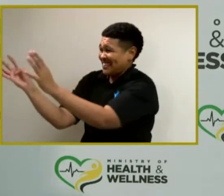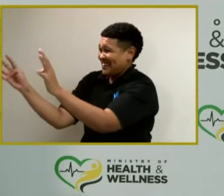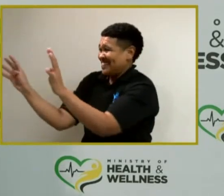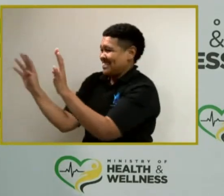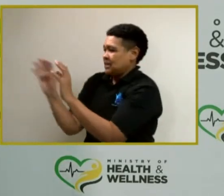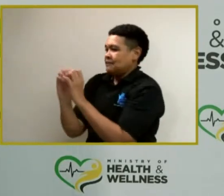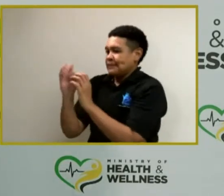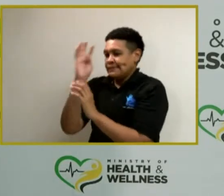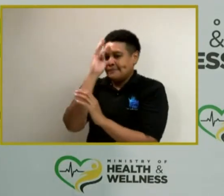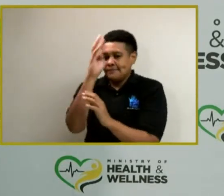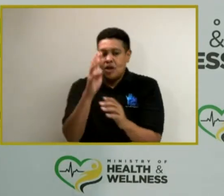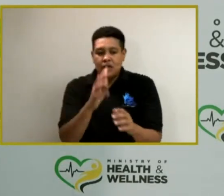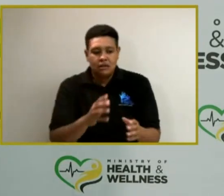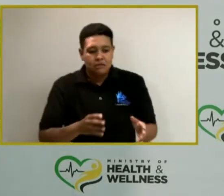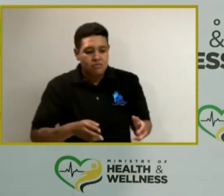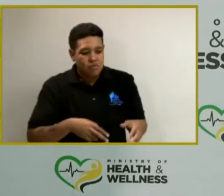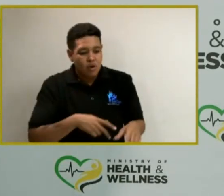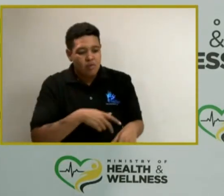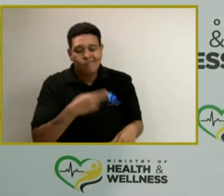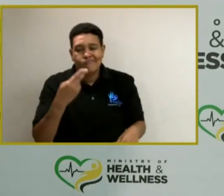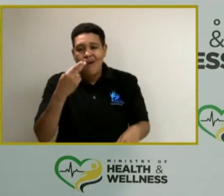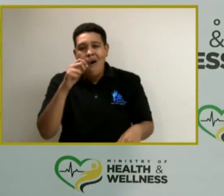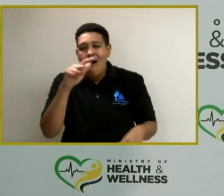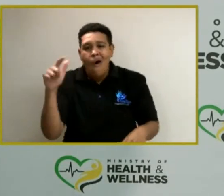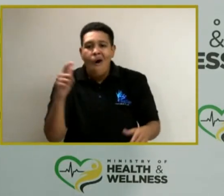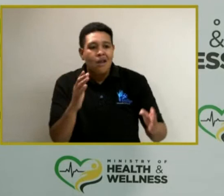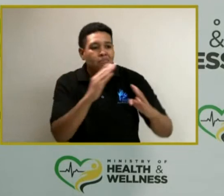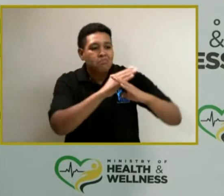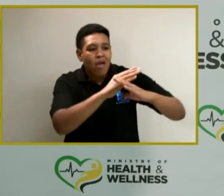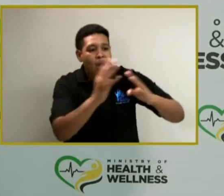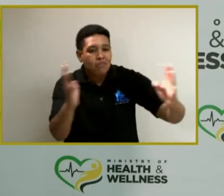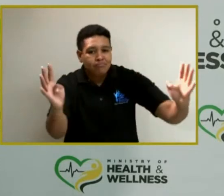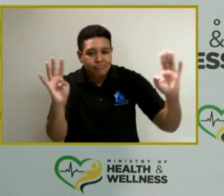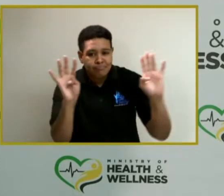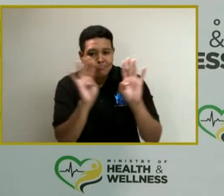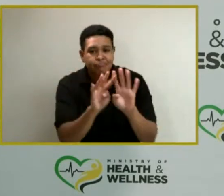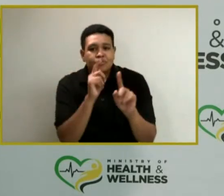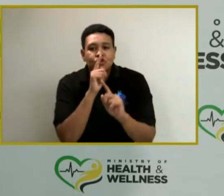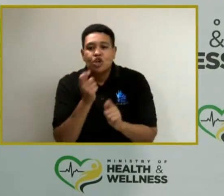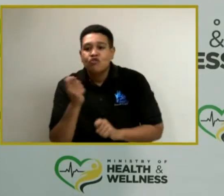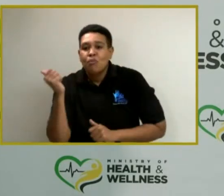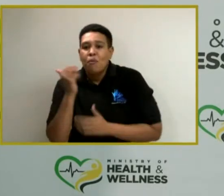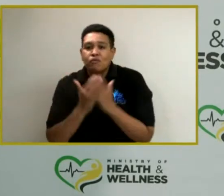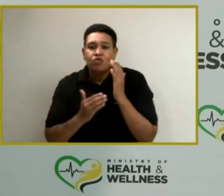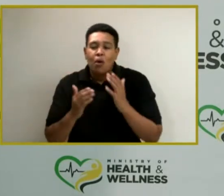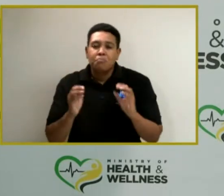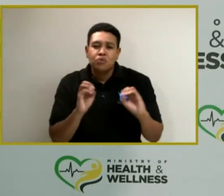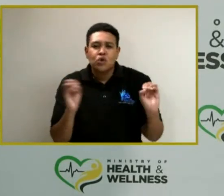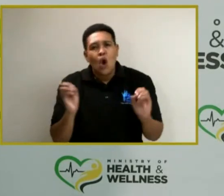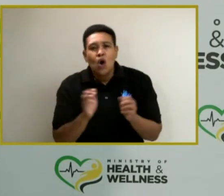a particular passageway, remove some of the other non-COVID